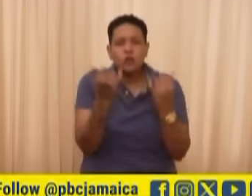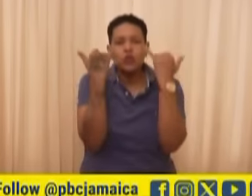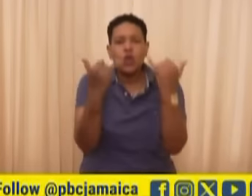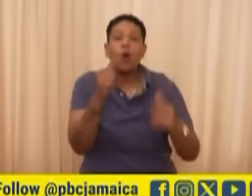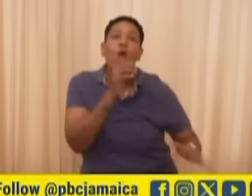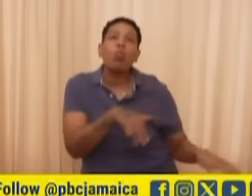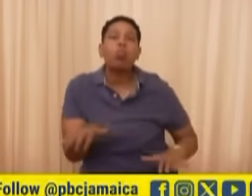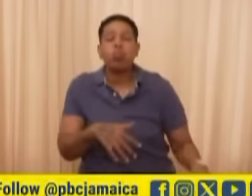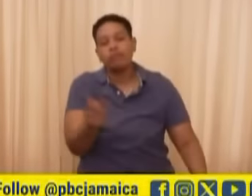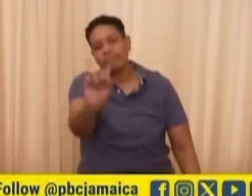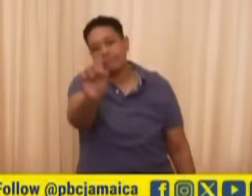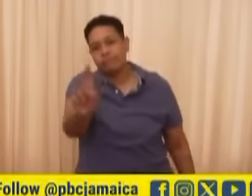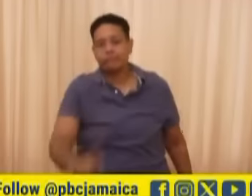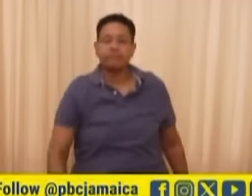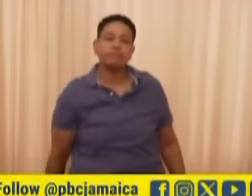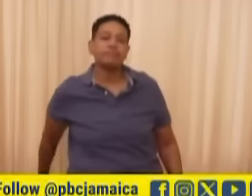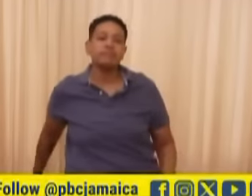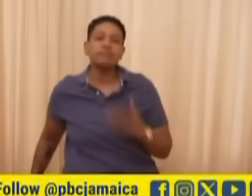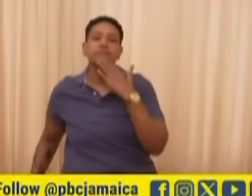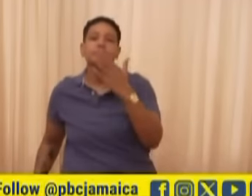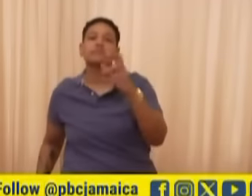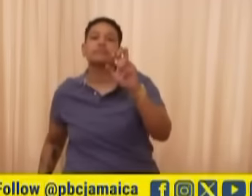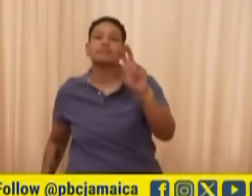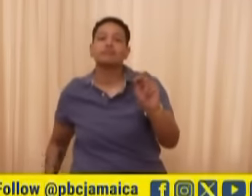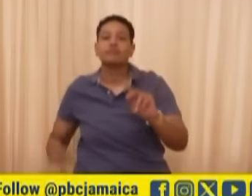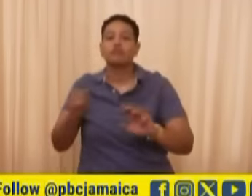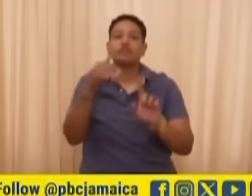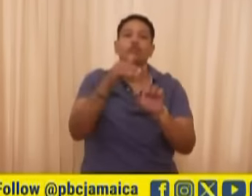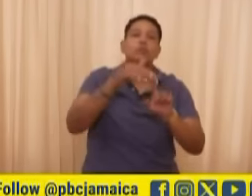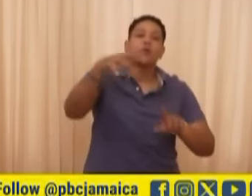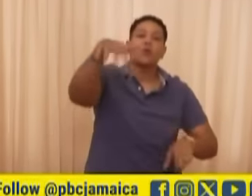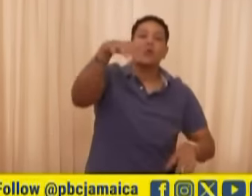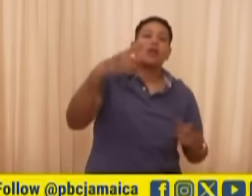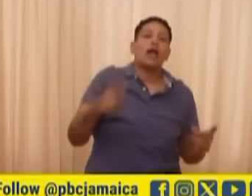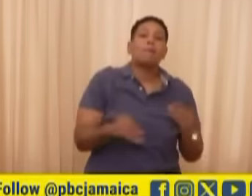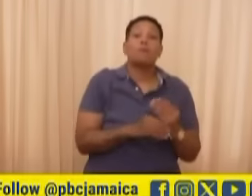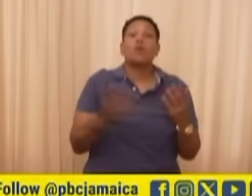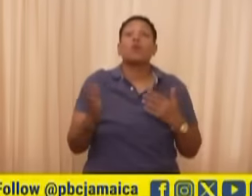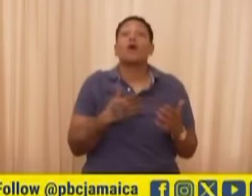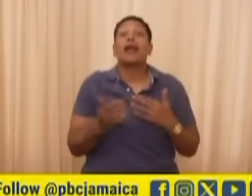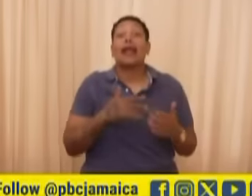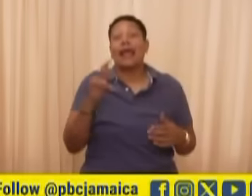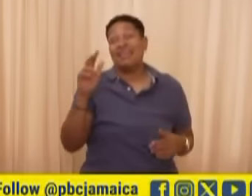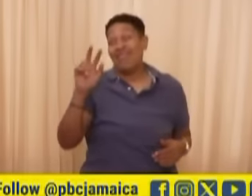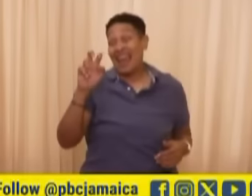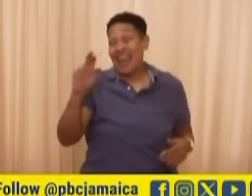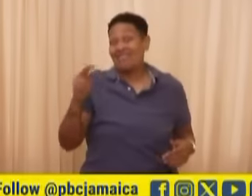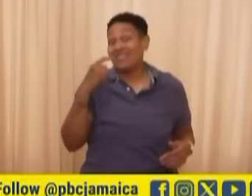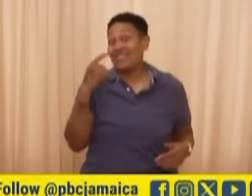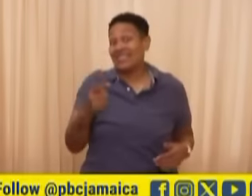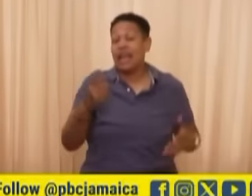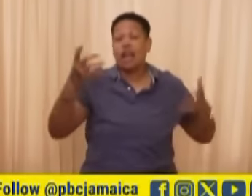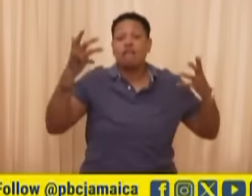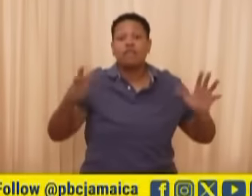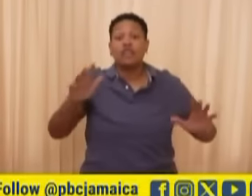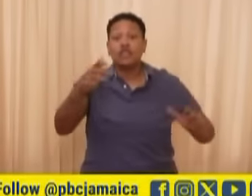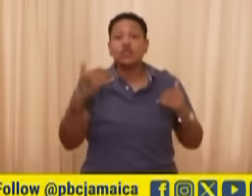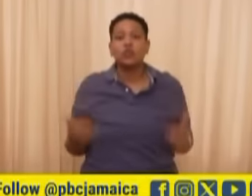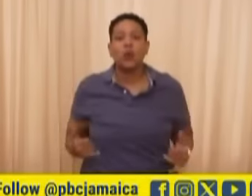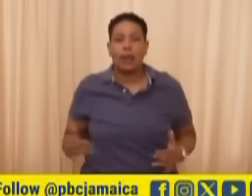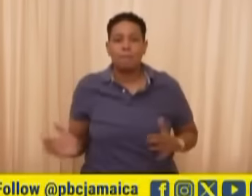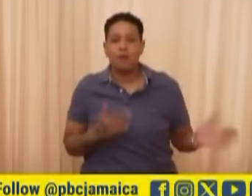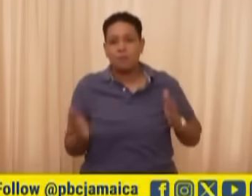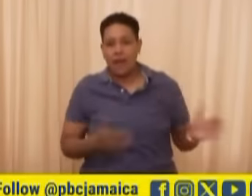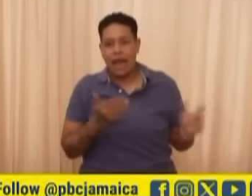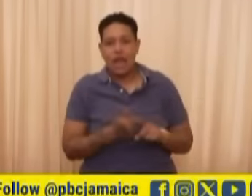now. All right, thank you very much, Evan. Just reminding everyone that what Evan said, finish all your prep